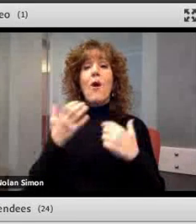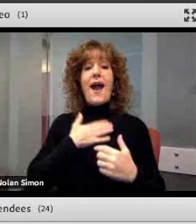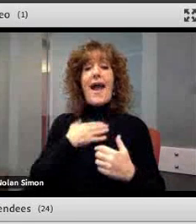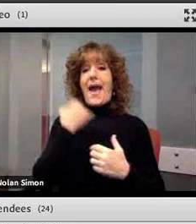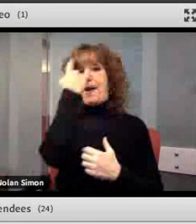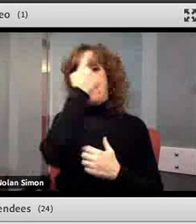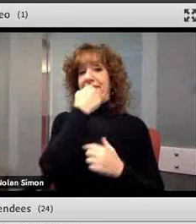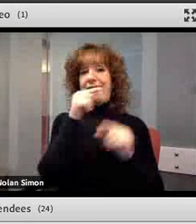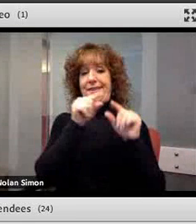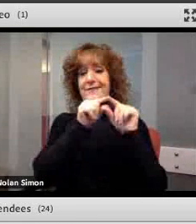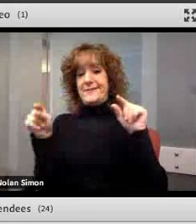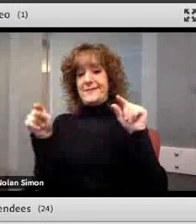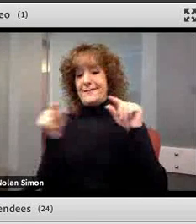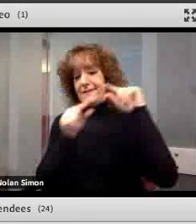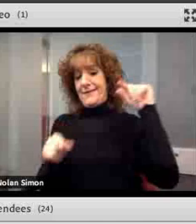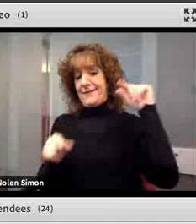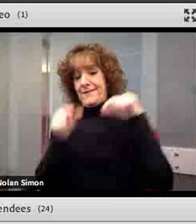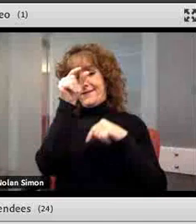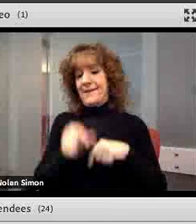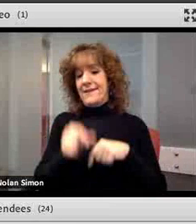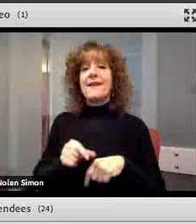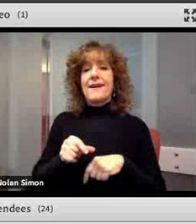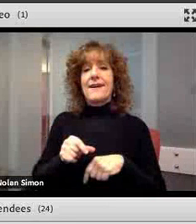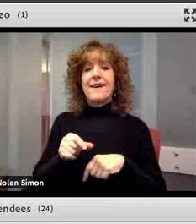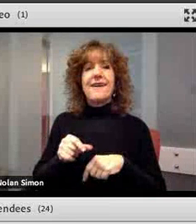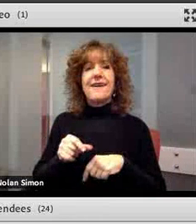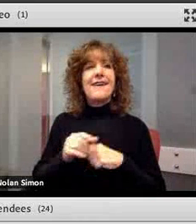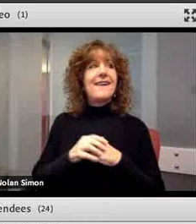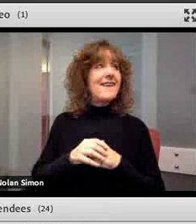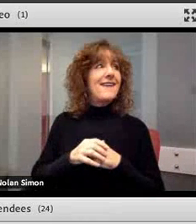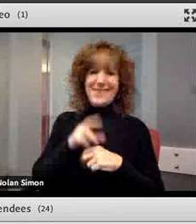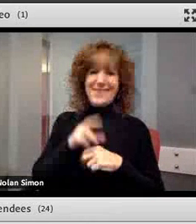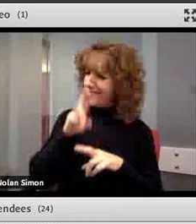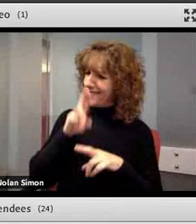faces across in any of the directions. So you can,